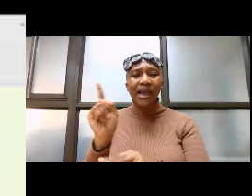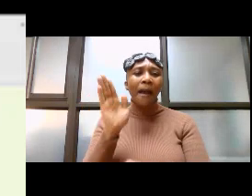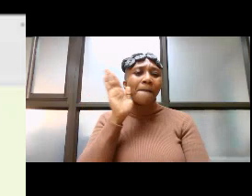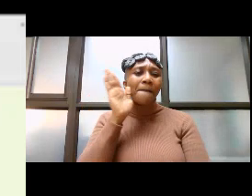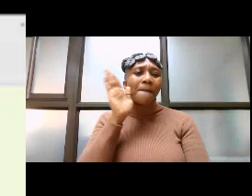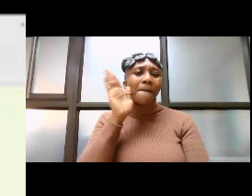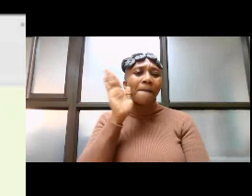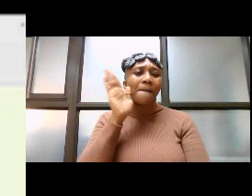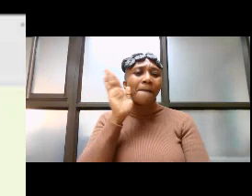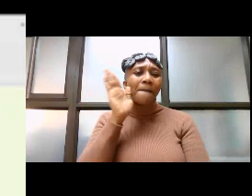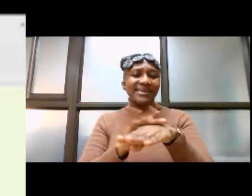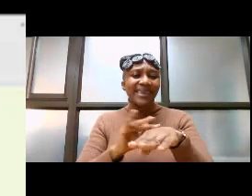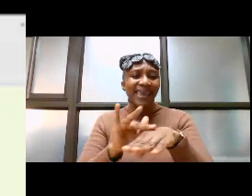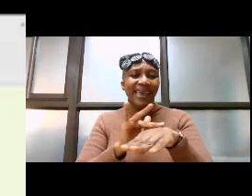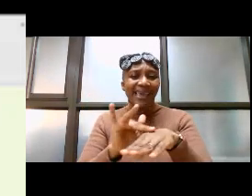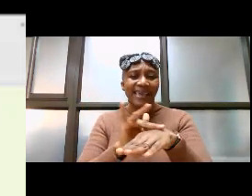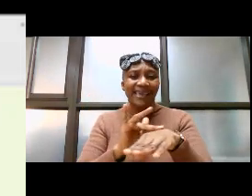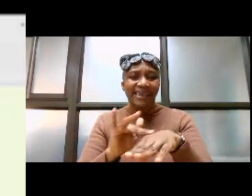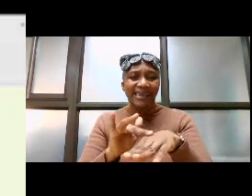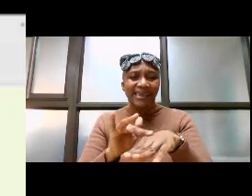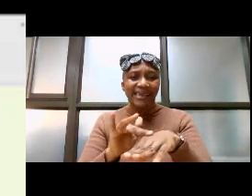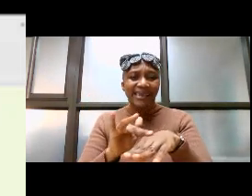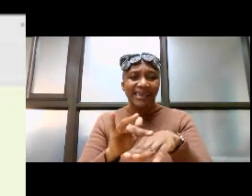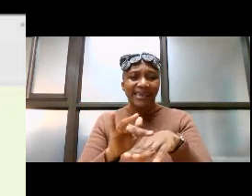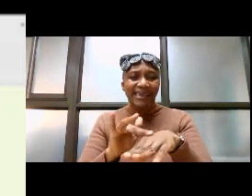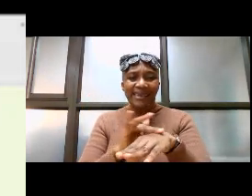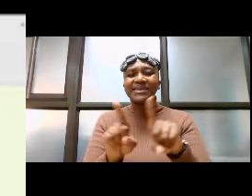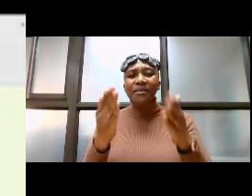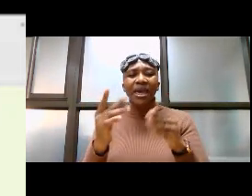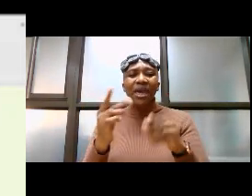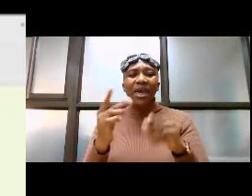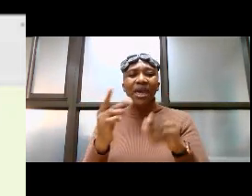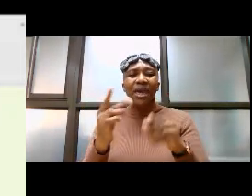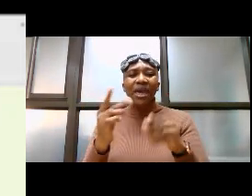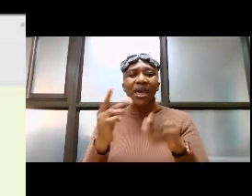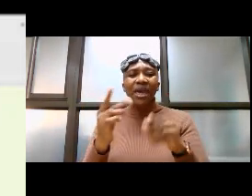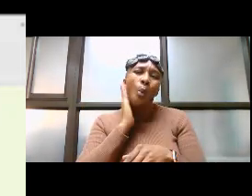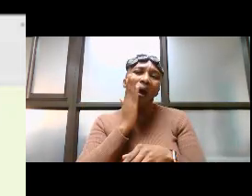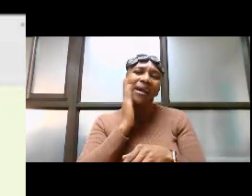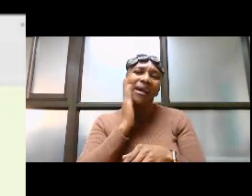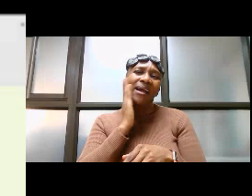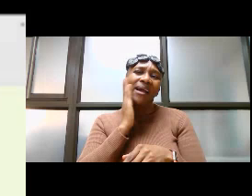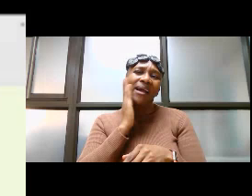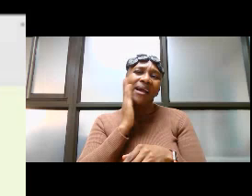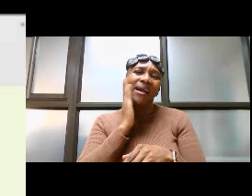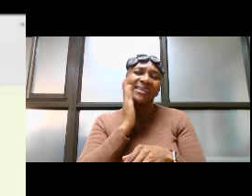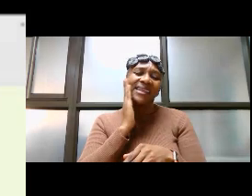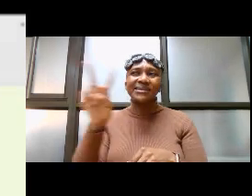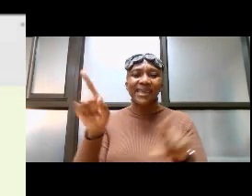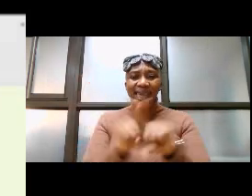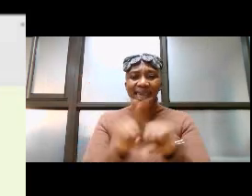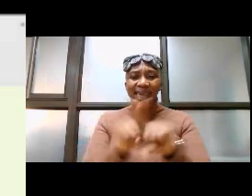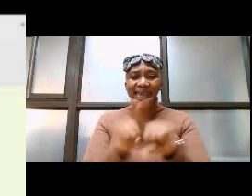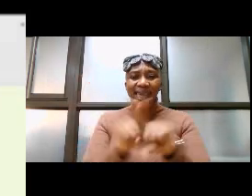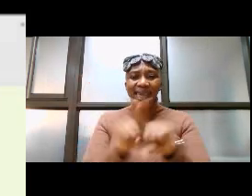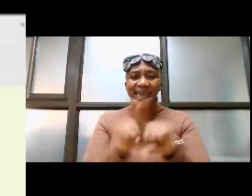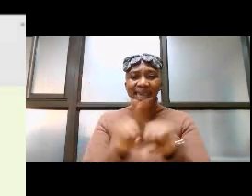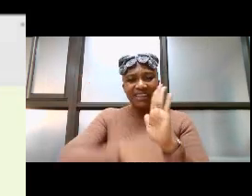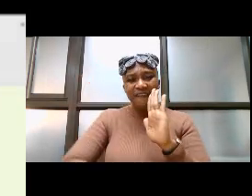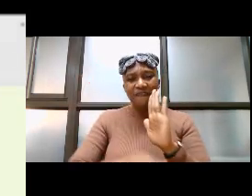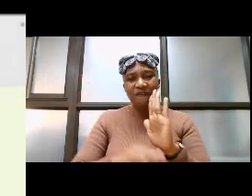of a whiteness, as deformed, because it was different from what was prevailing, like the